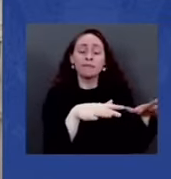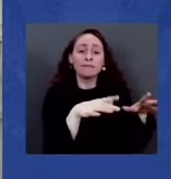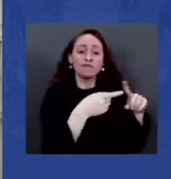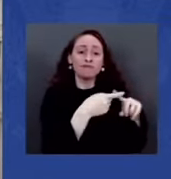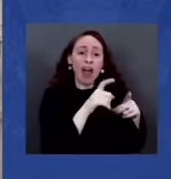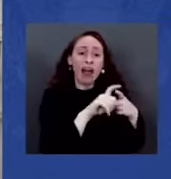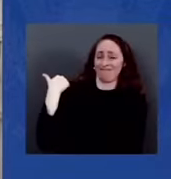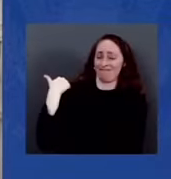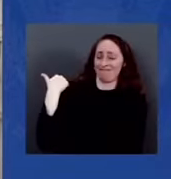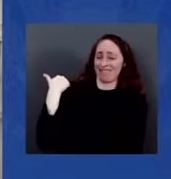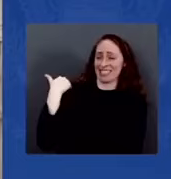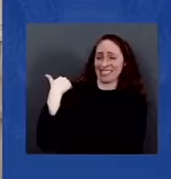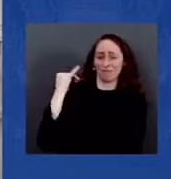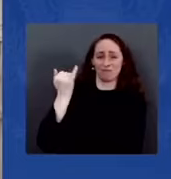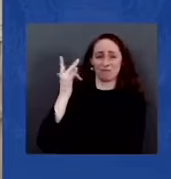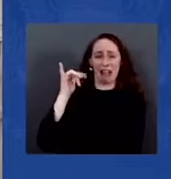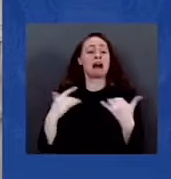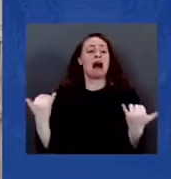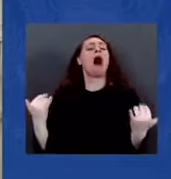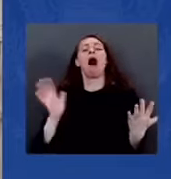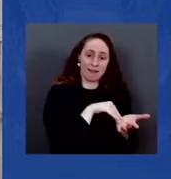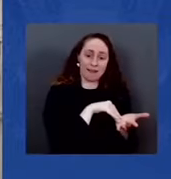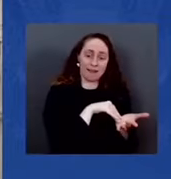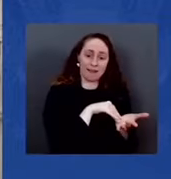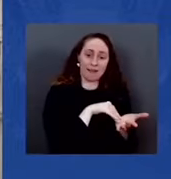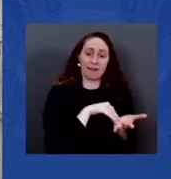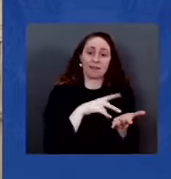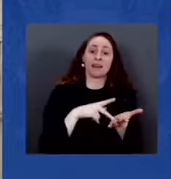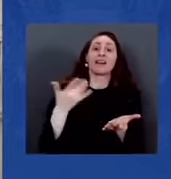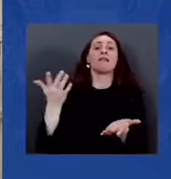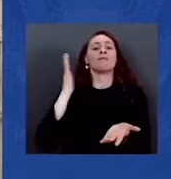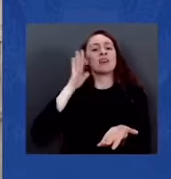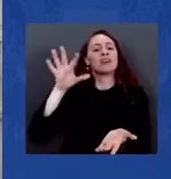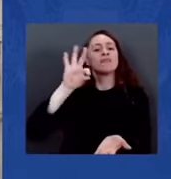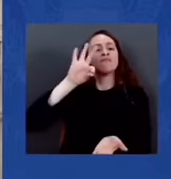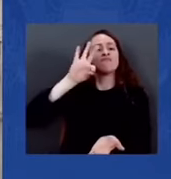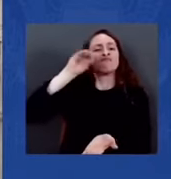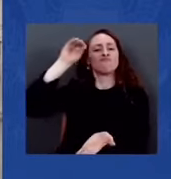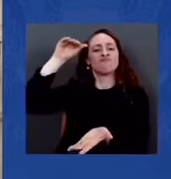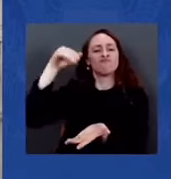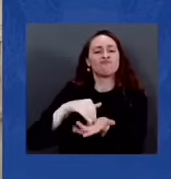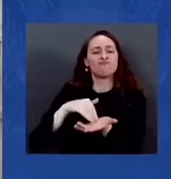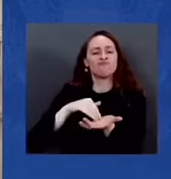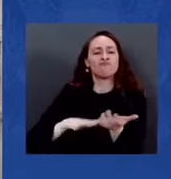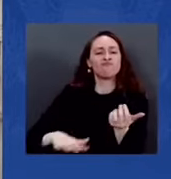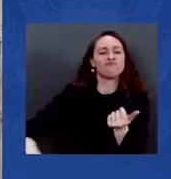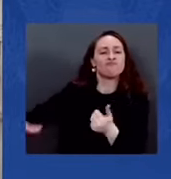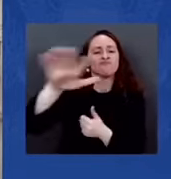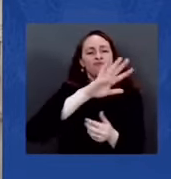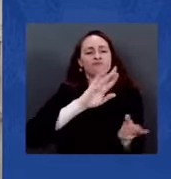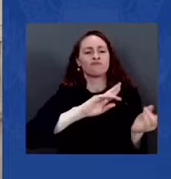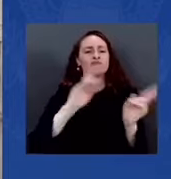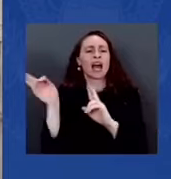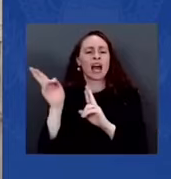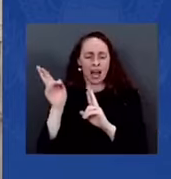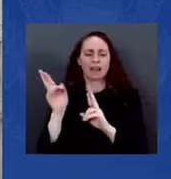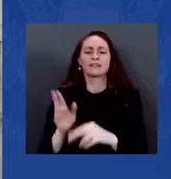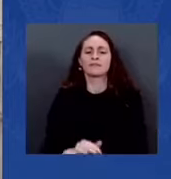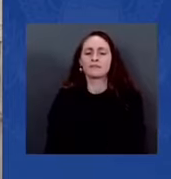even dying. Still too many, where people are very eager to get their booster, where it's harder to get an